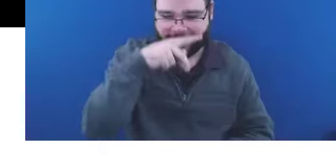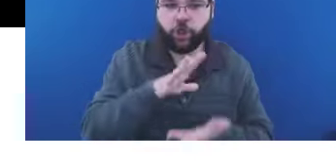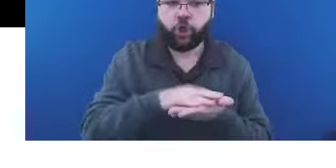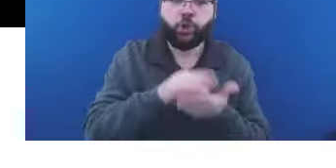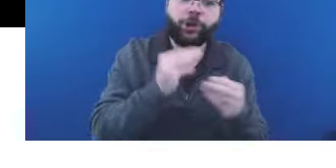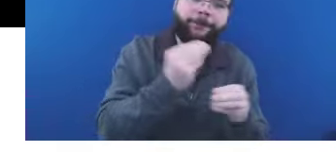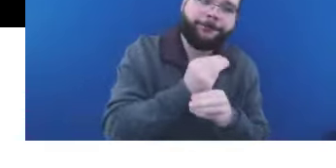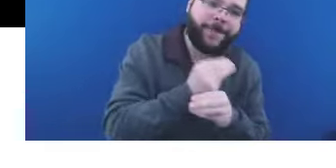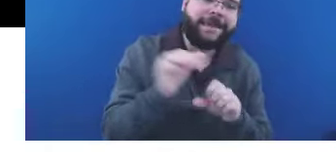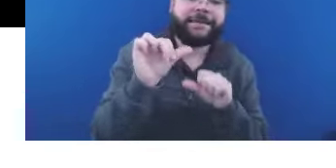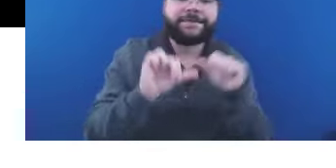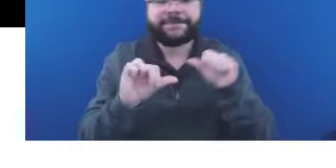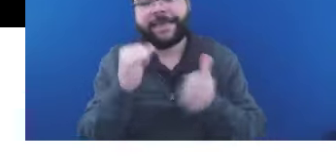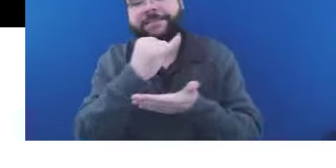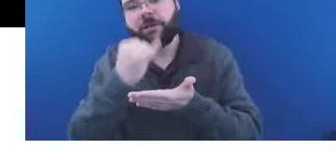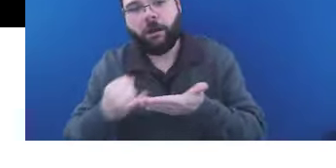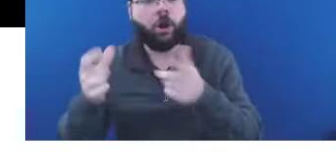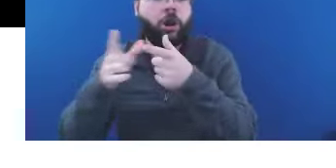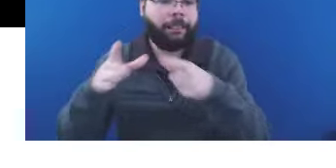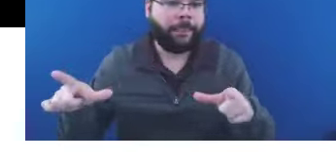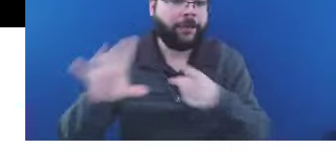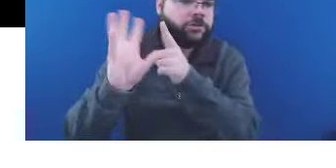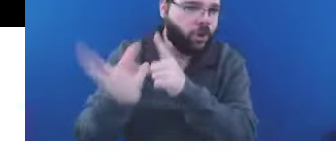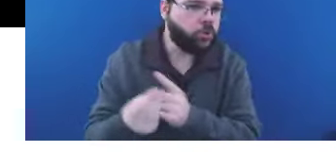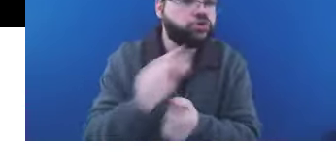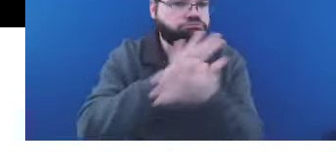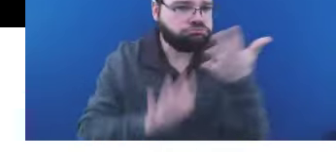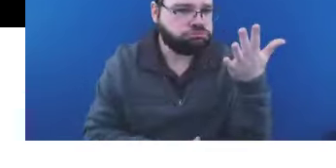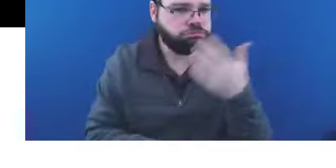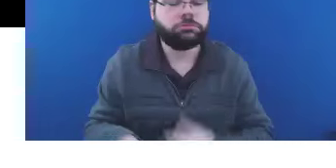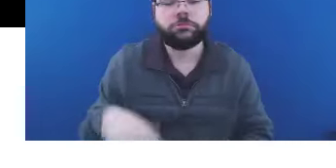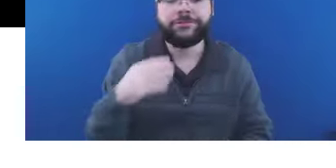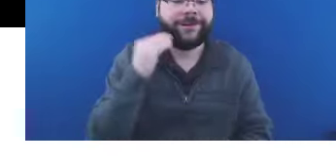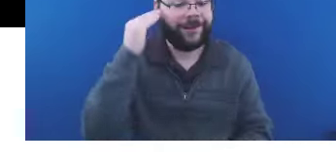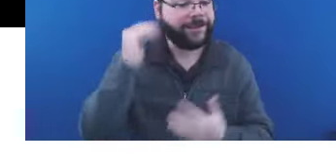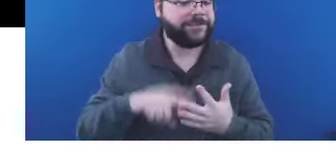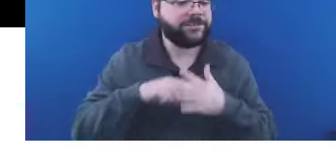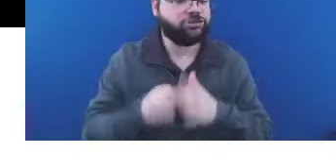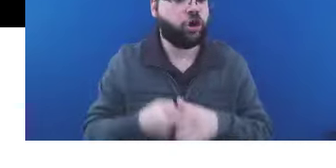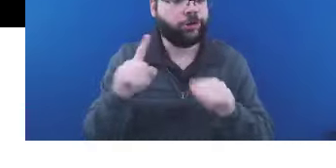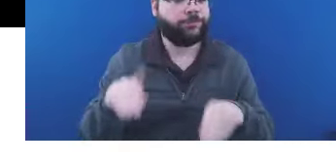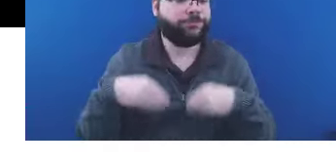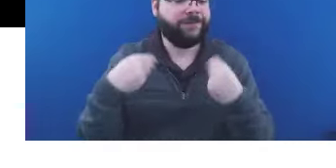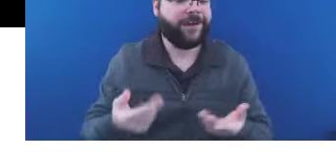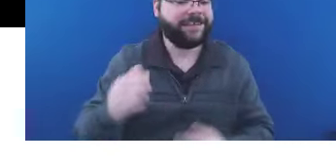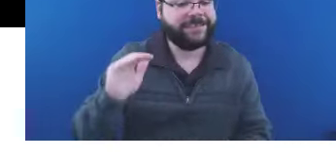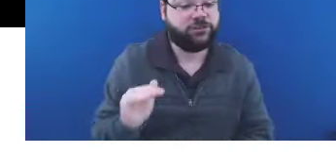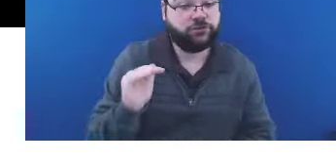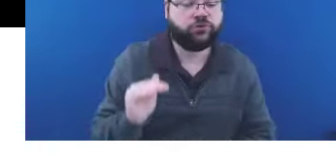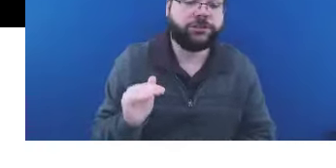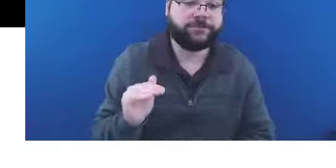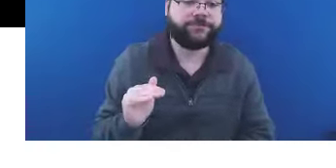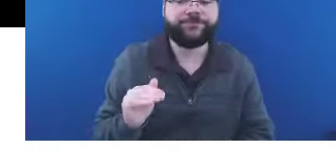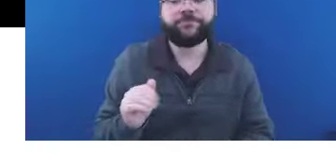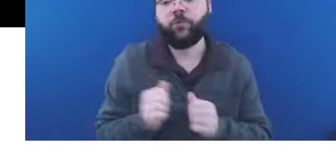math, science, art, language, and culture. Head Start provides children